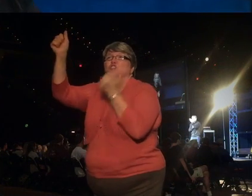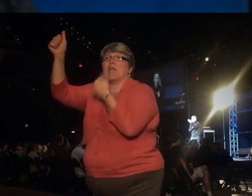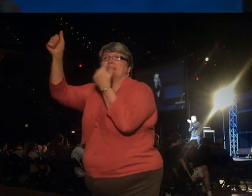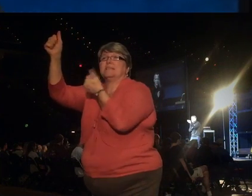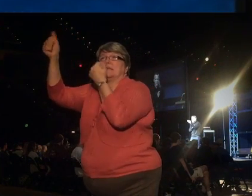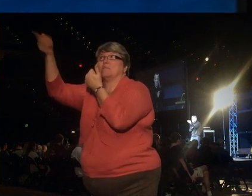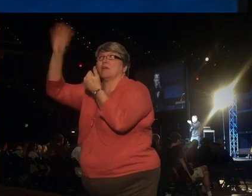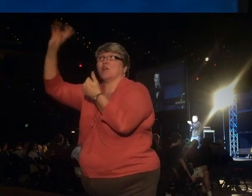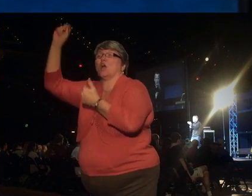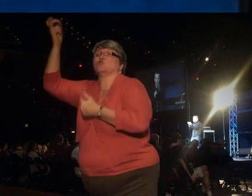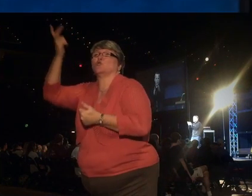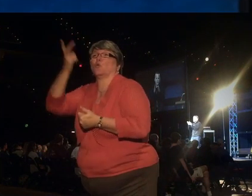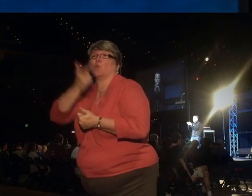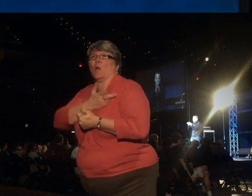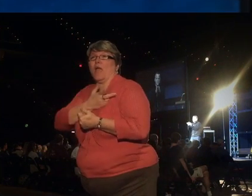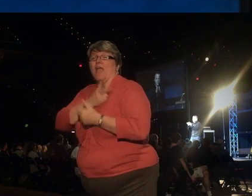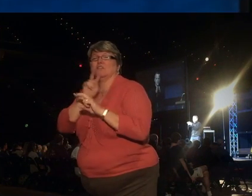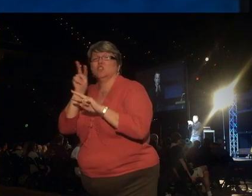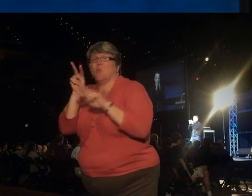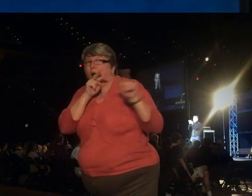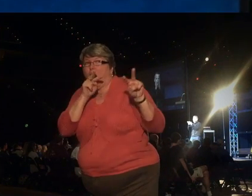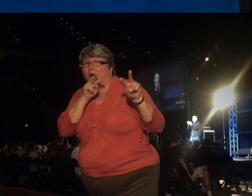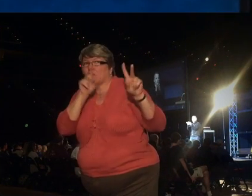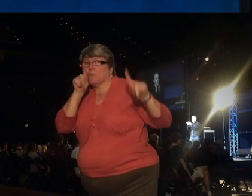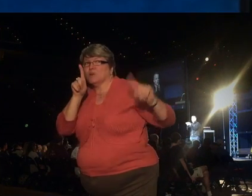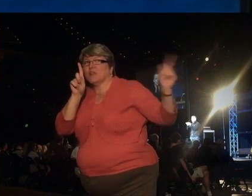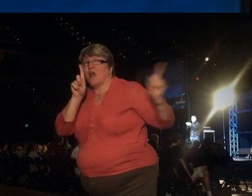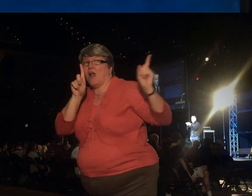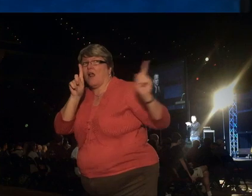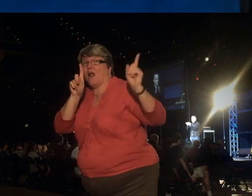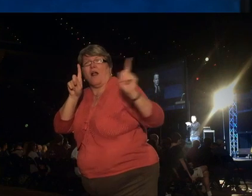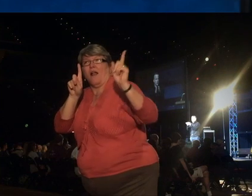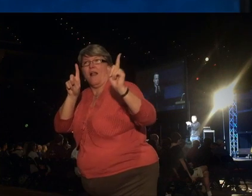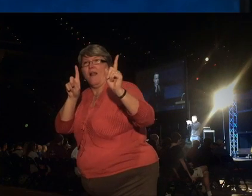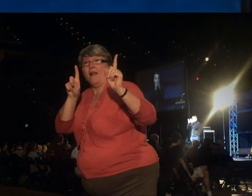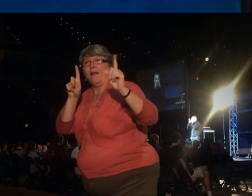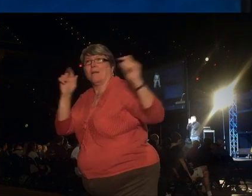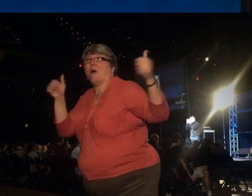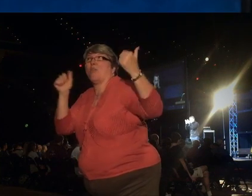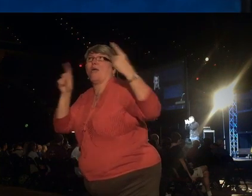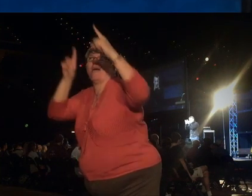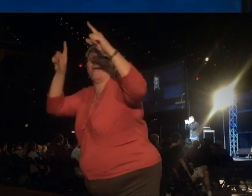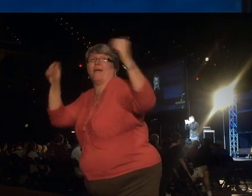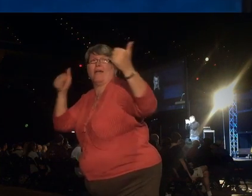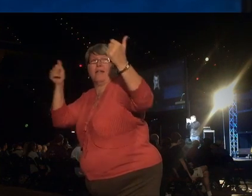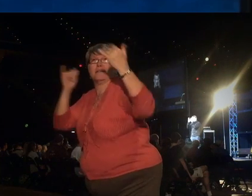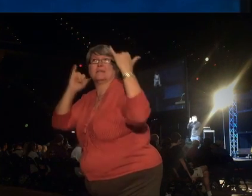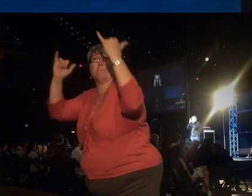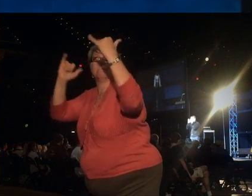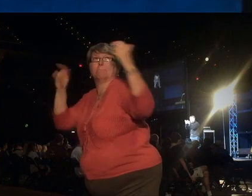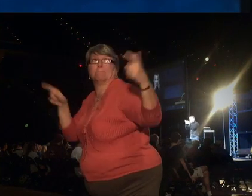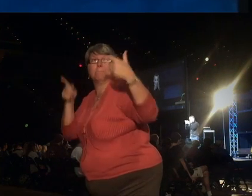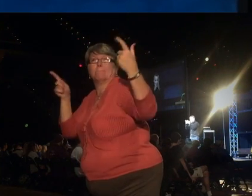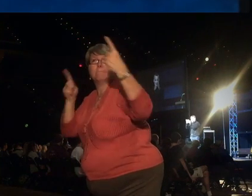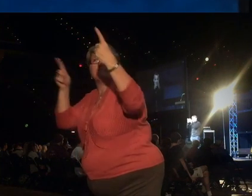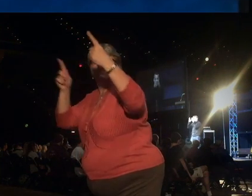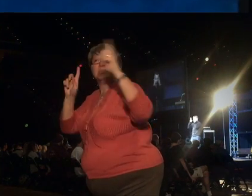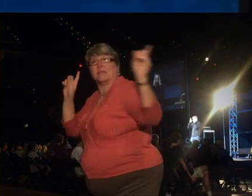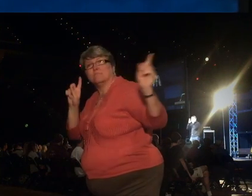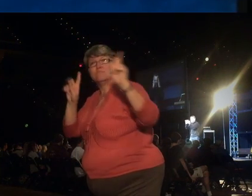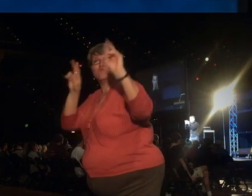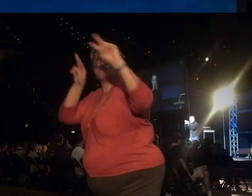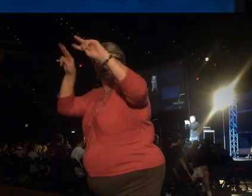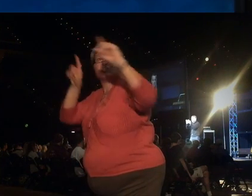see someone running alongside you with the same allegiance, the same direction, the same passion, the